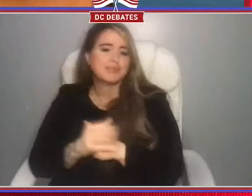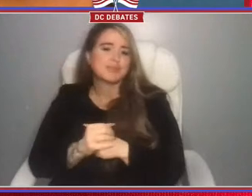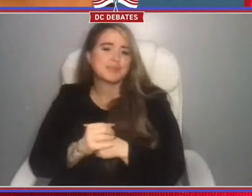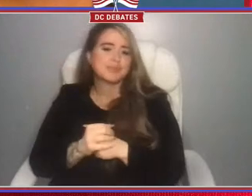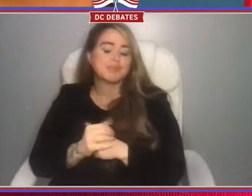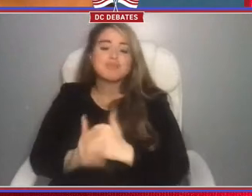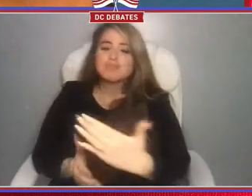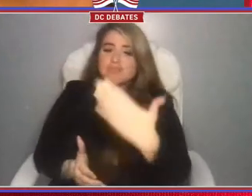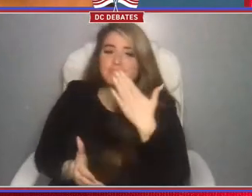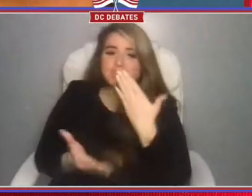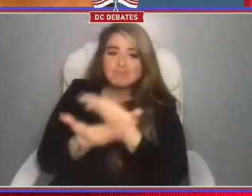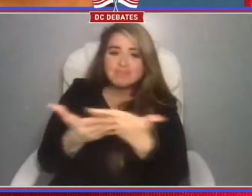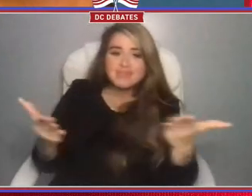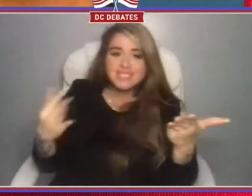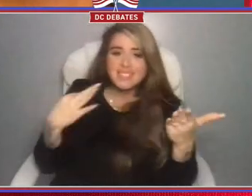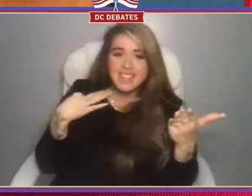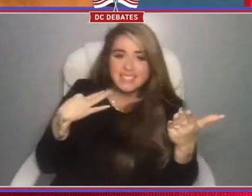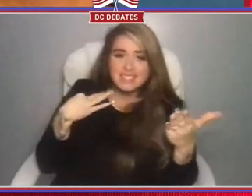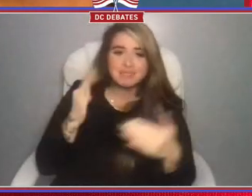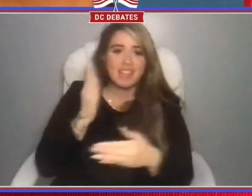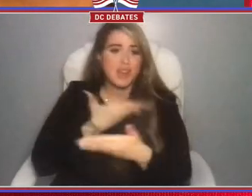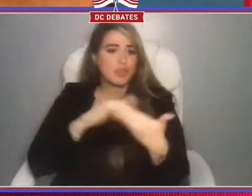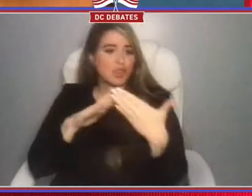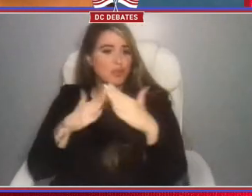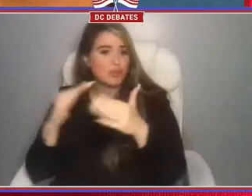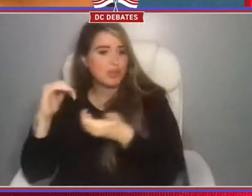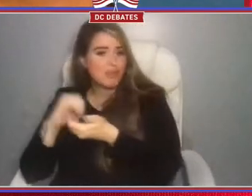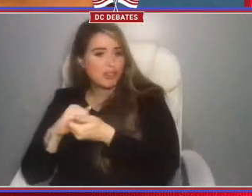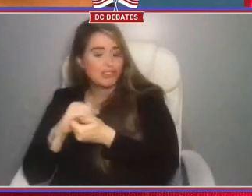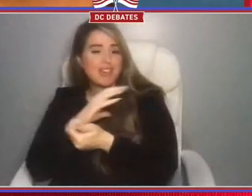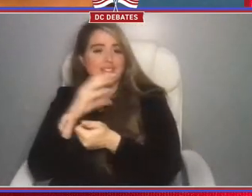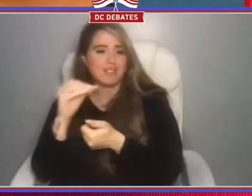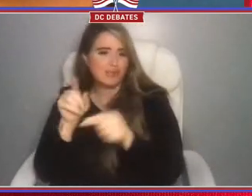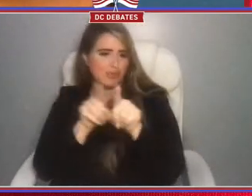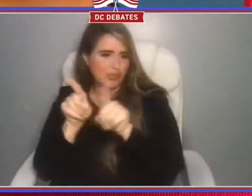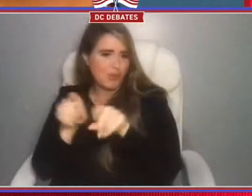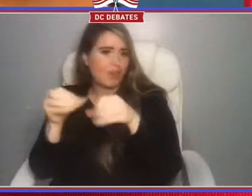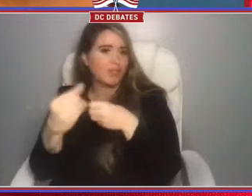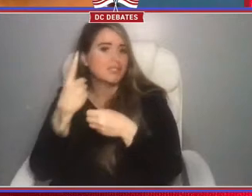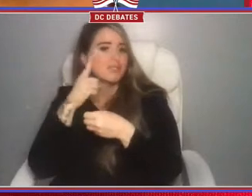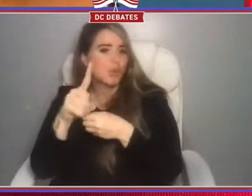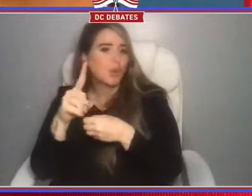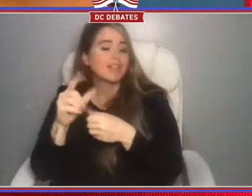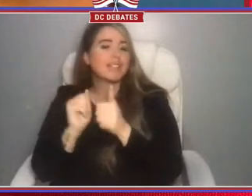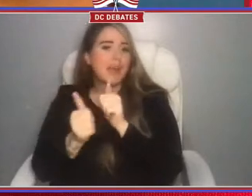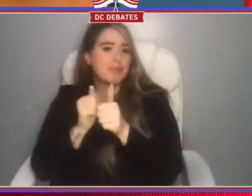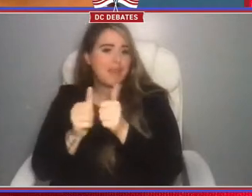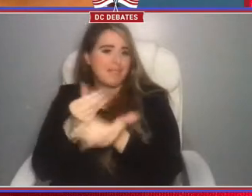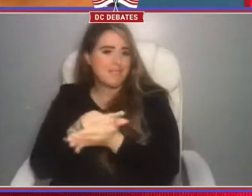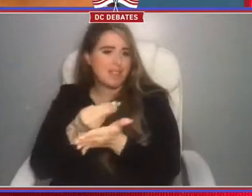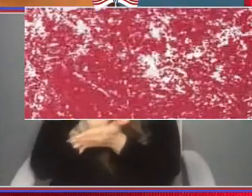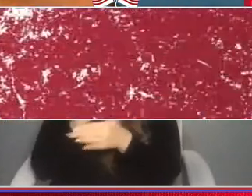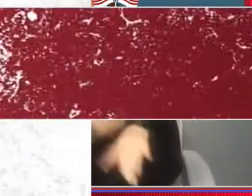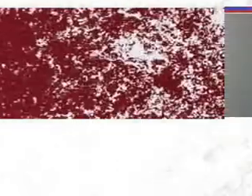our candidates, our community partners, and the Office of Campaign Finance for hosting tonight's debate. Good night.